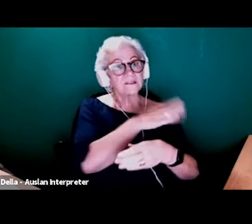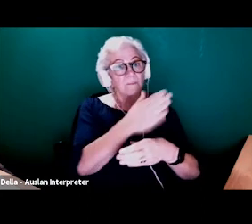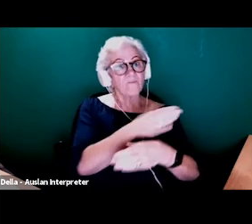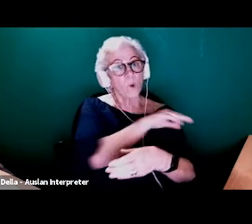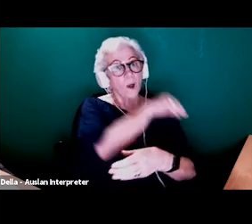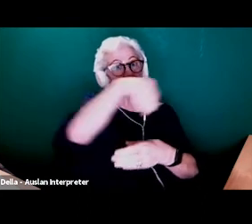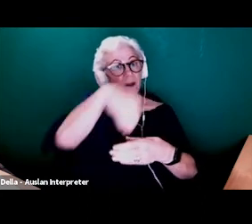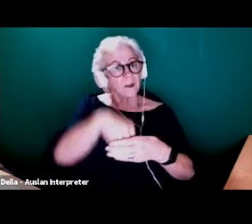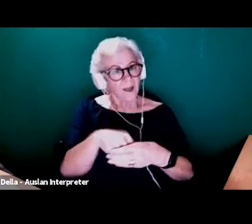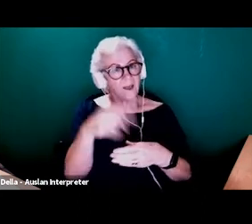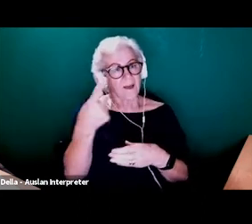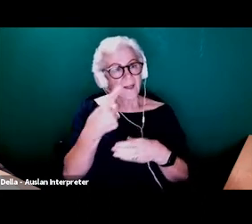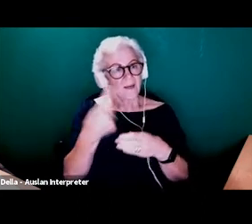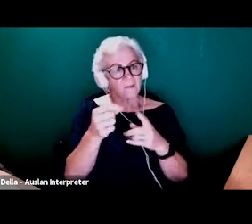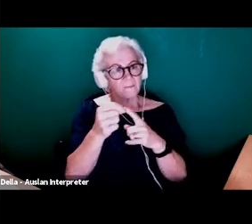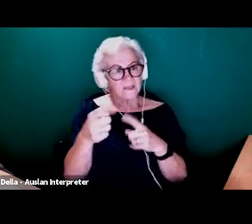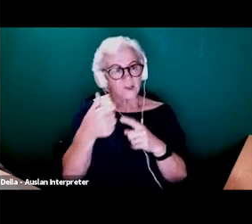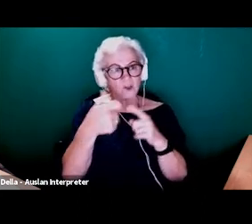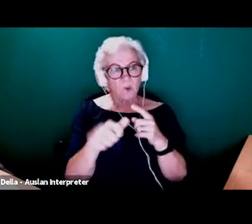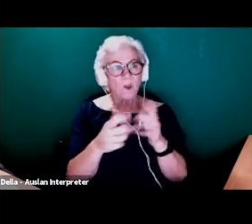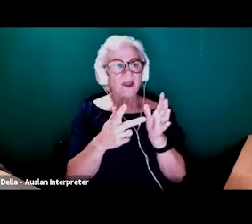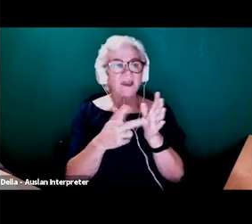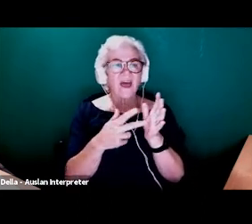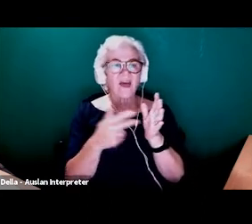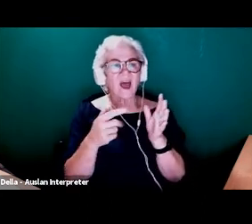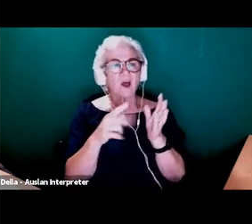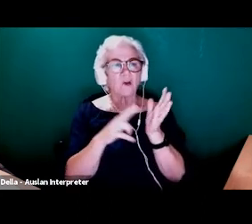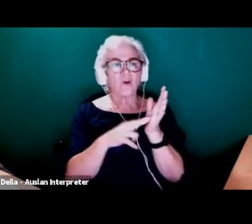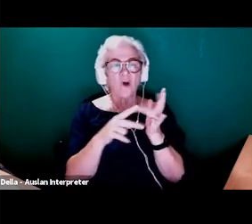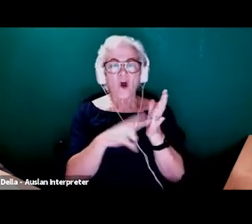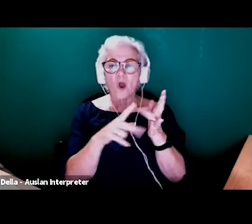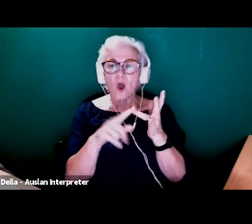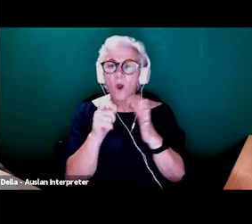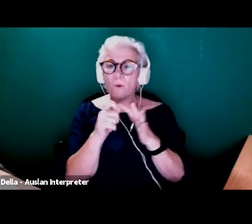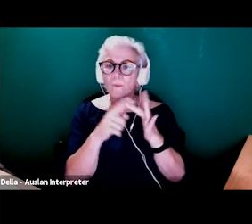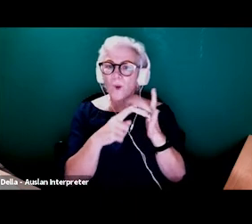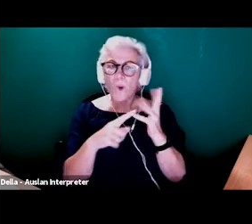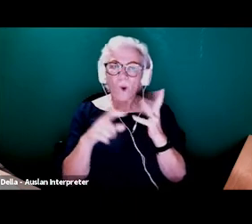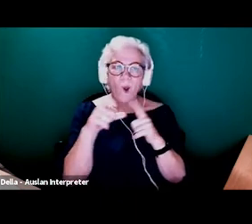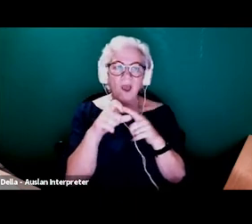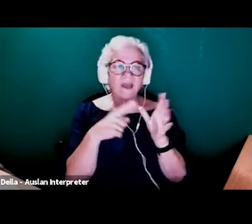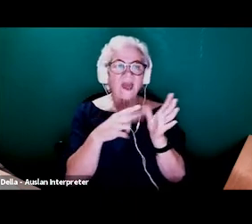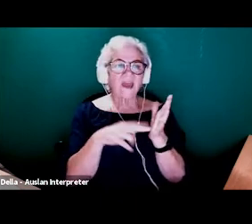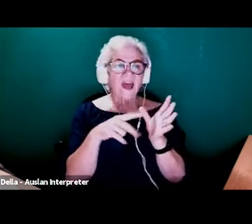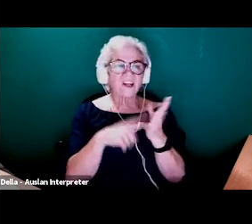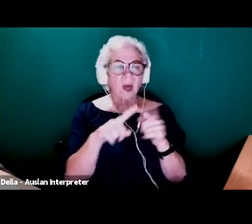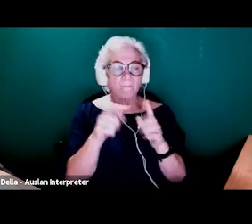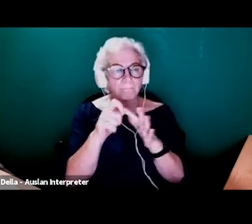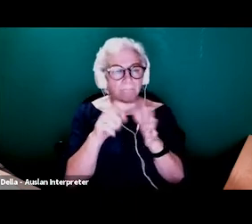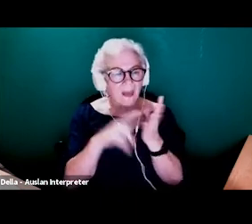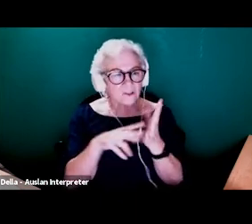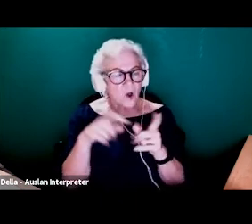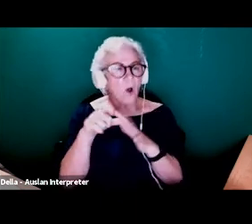so 11% of the cohort used other non-opioid analgesics, so this includes things such as paracetamol and